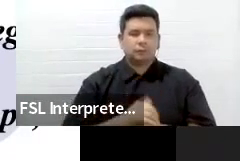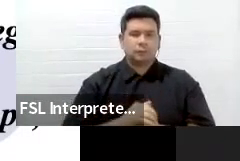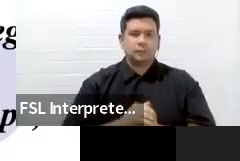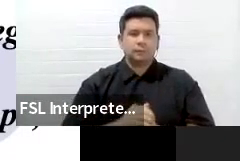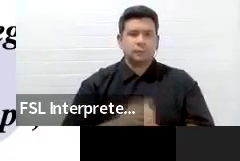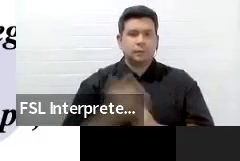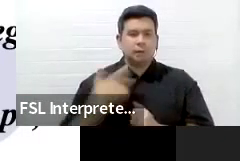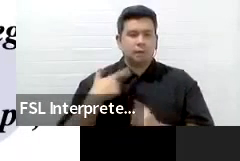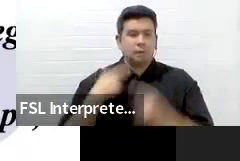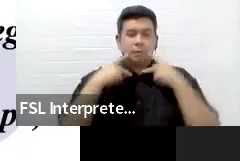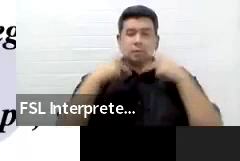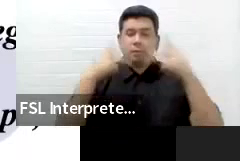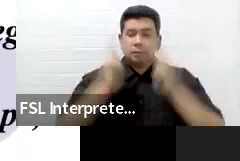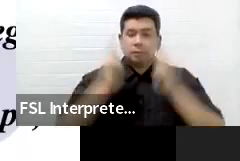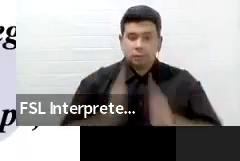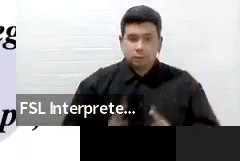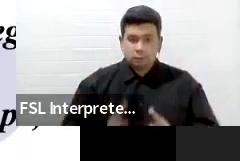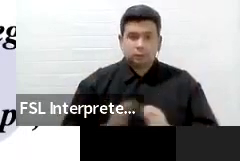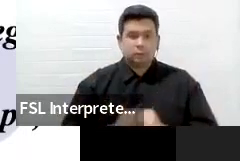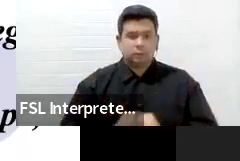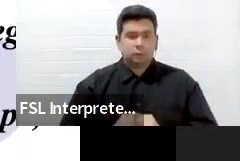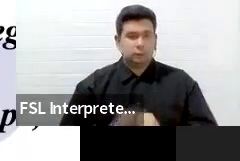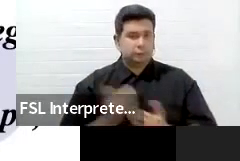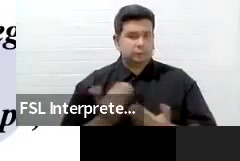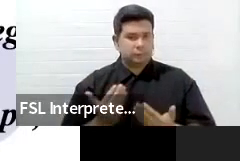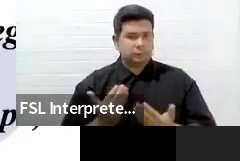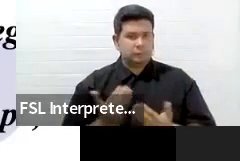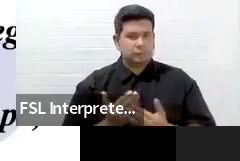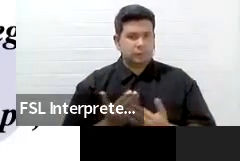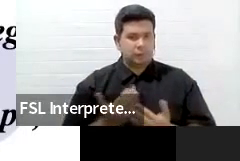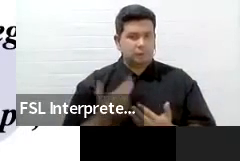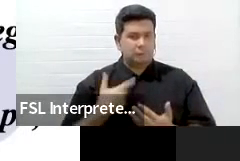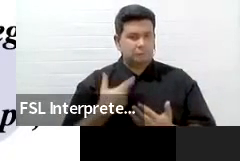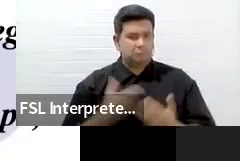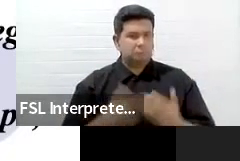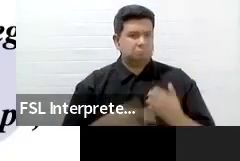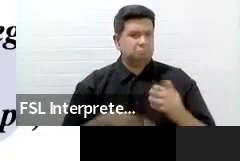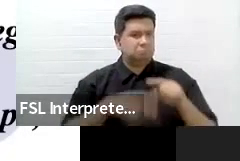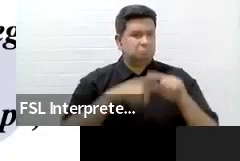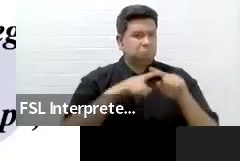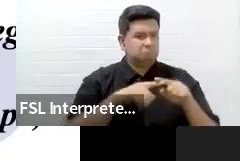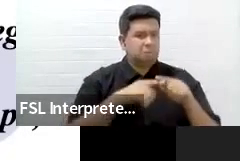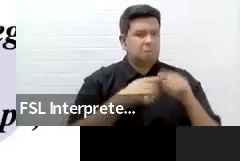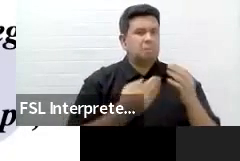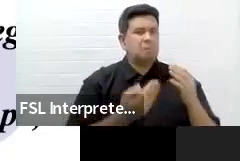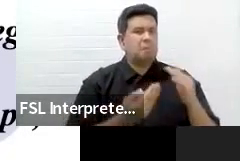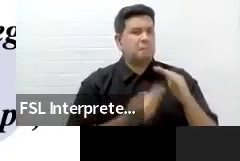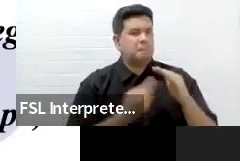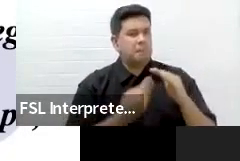public health can easily relate that some of these are really scientifically based, but others